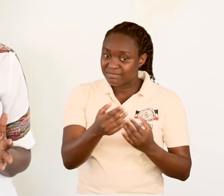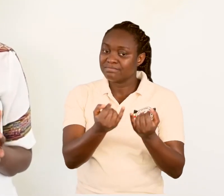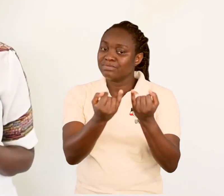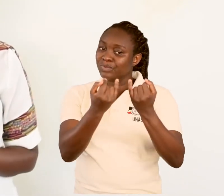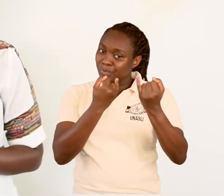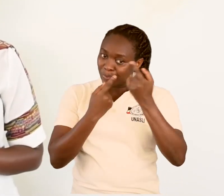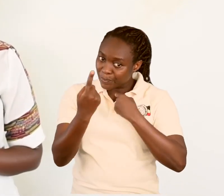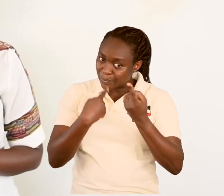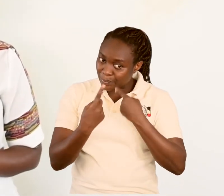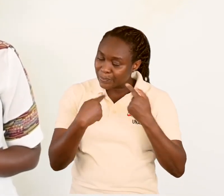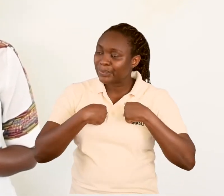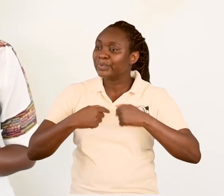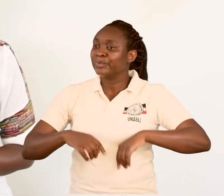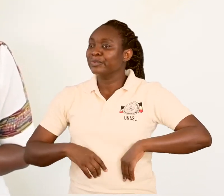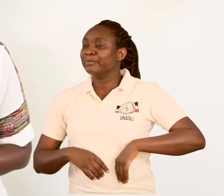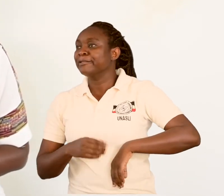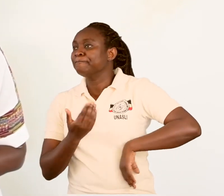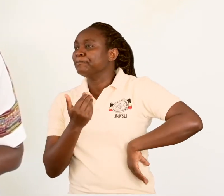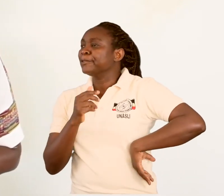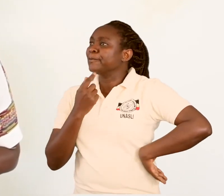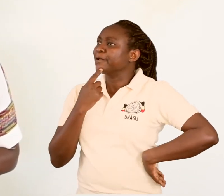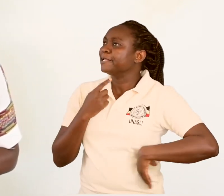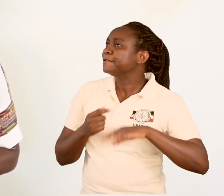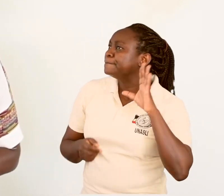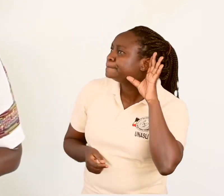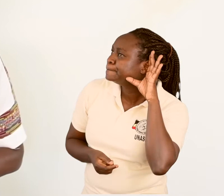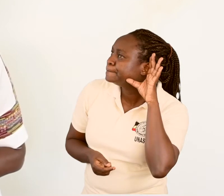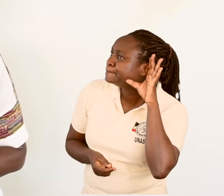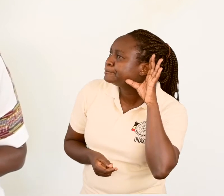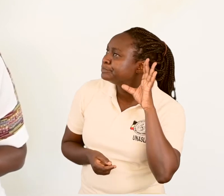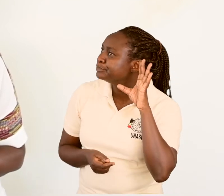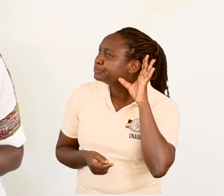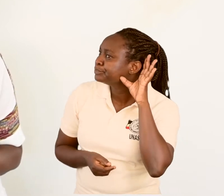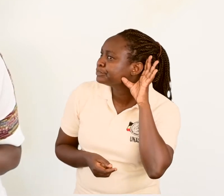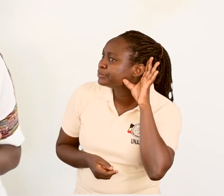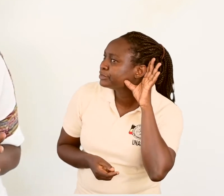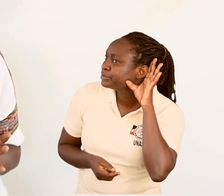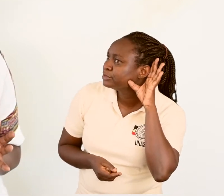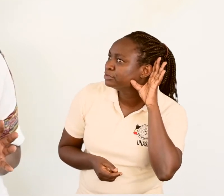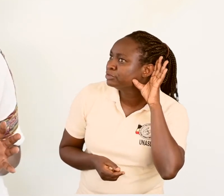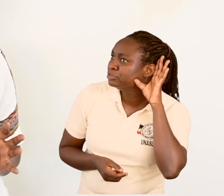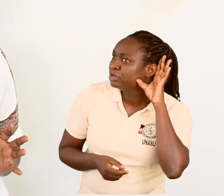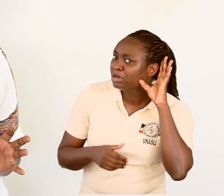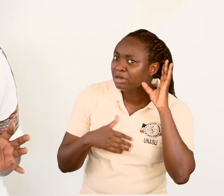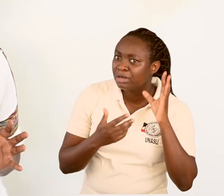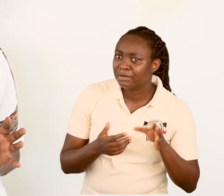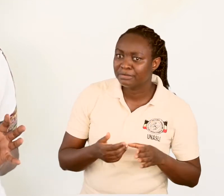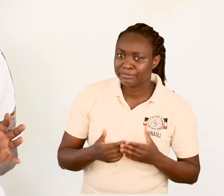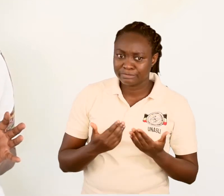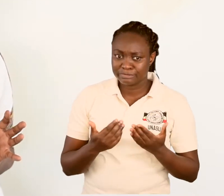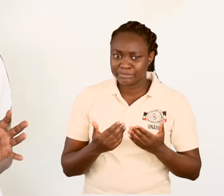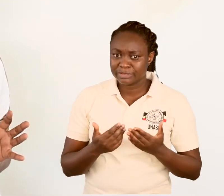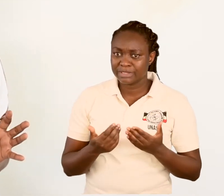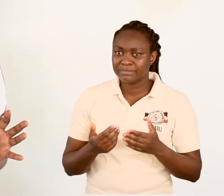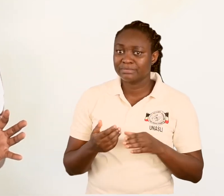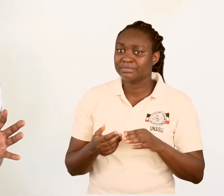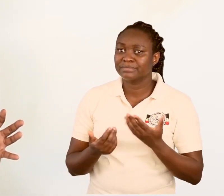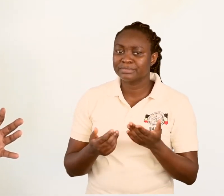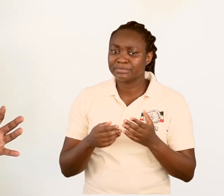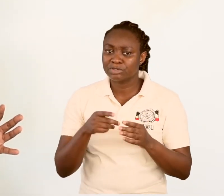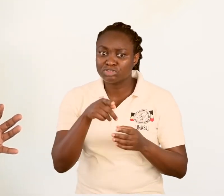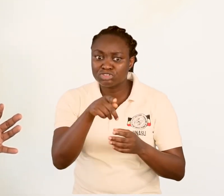waited. He listened, and a rough, coarse voice, "I am